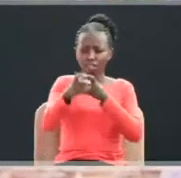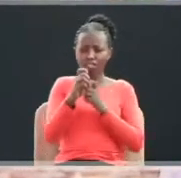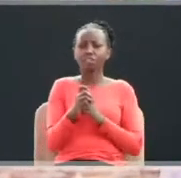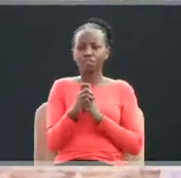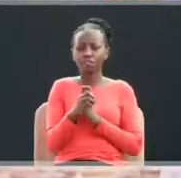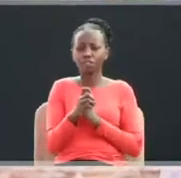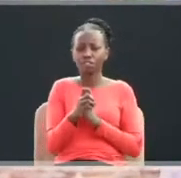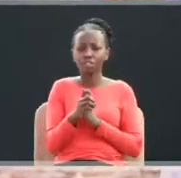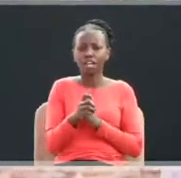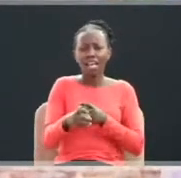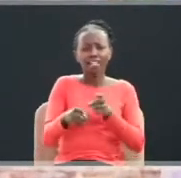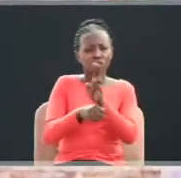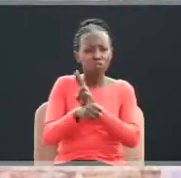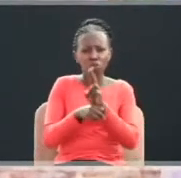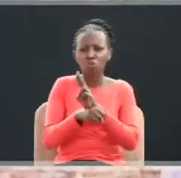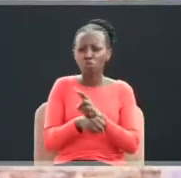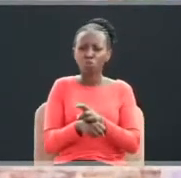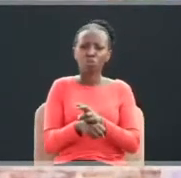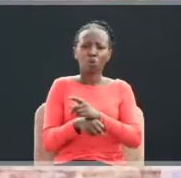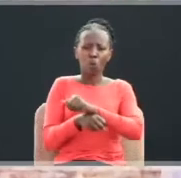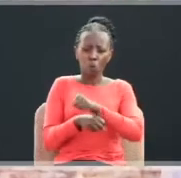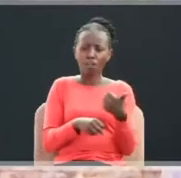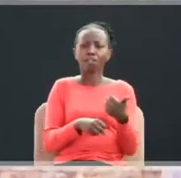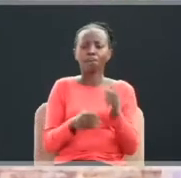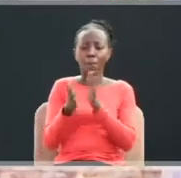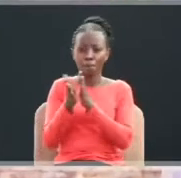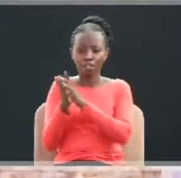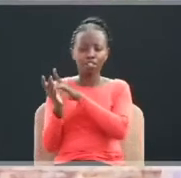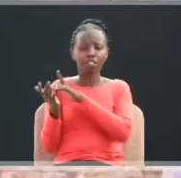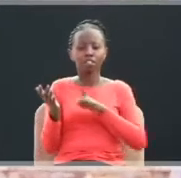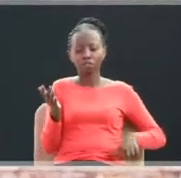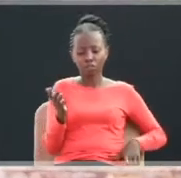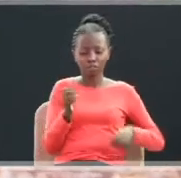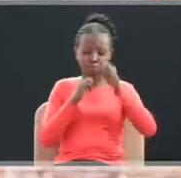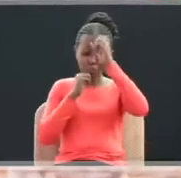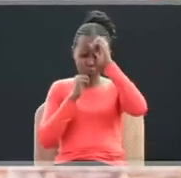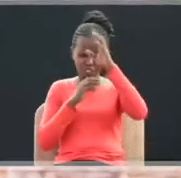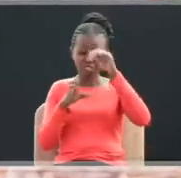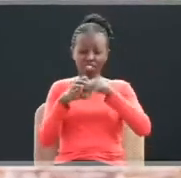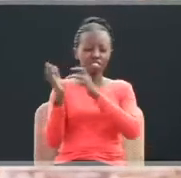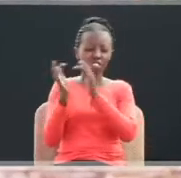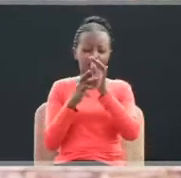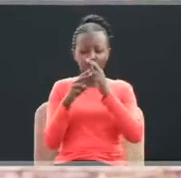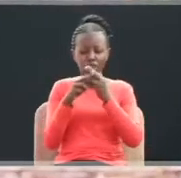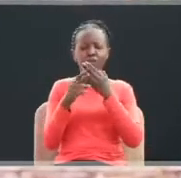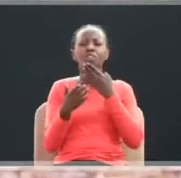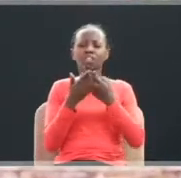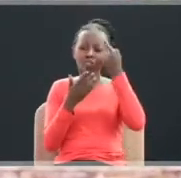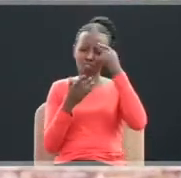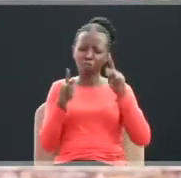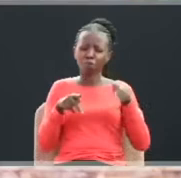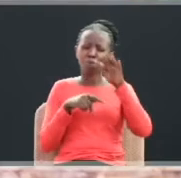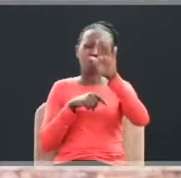nazo. Na utumie kwa nguvu. Bwana Yesu asifiwe. Father, in the mighty name of Jesus, I want to thank you for your people. And